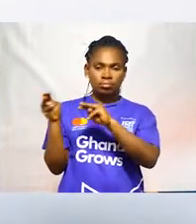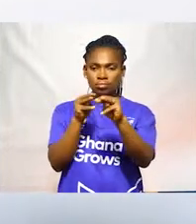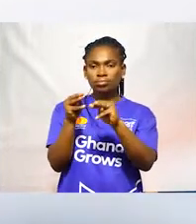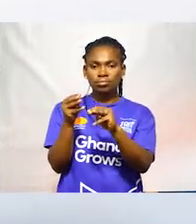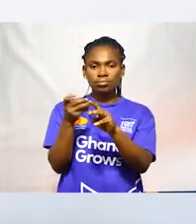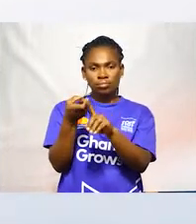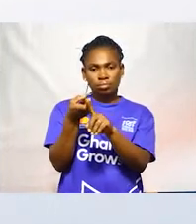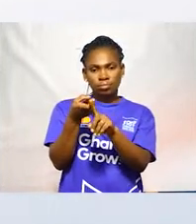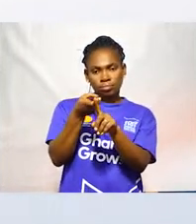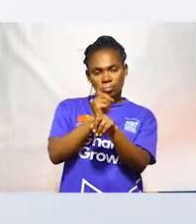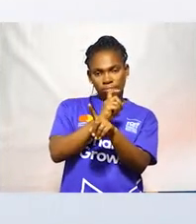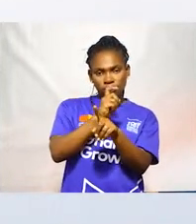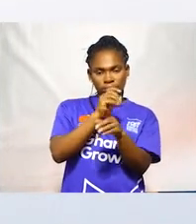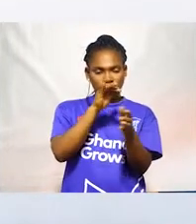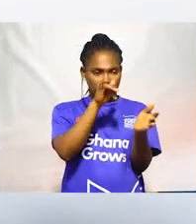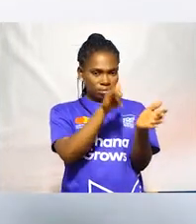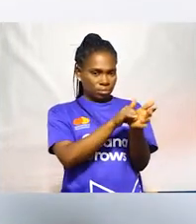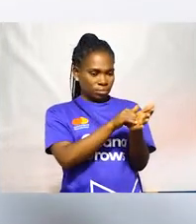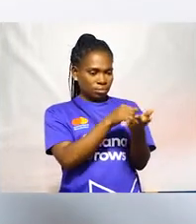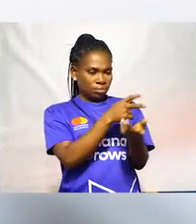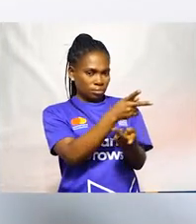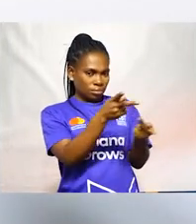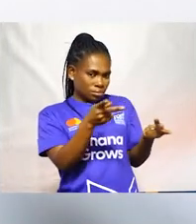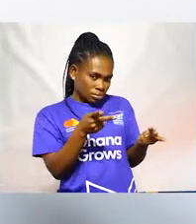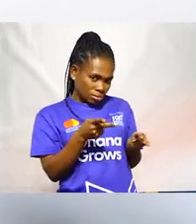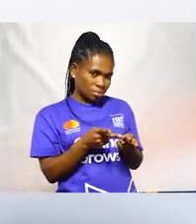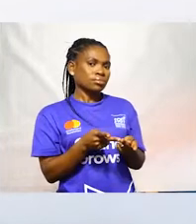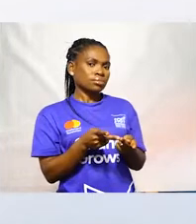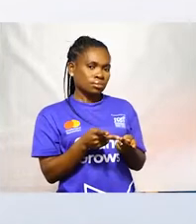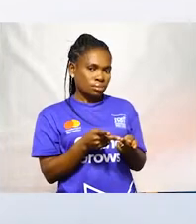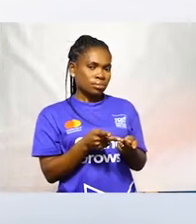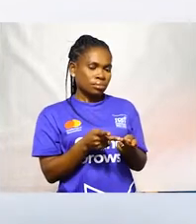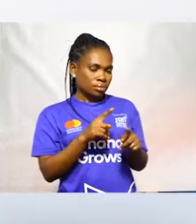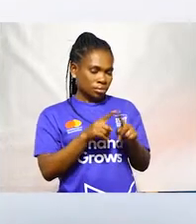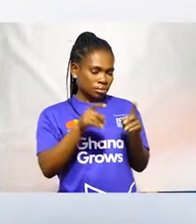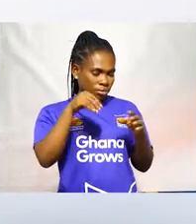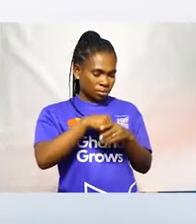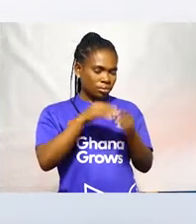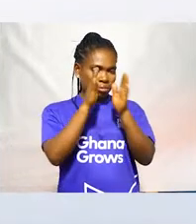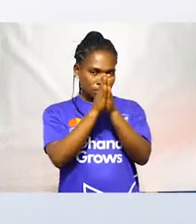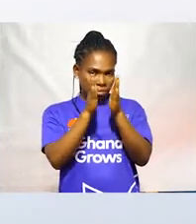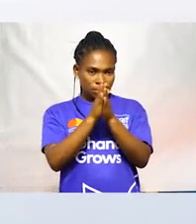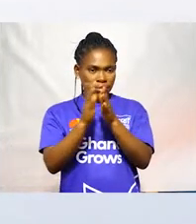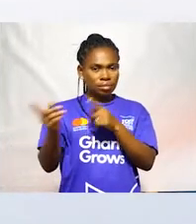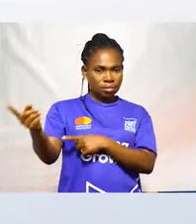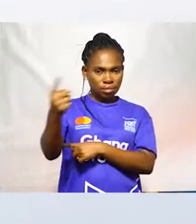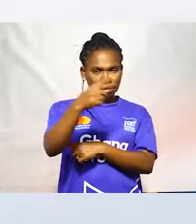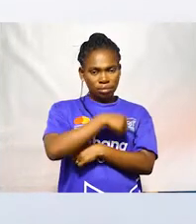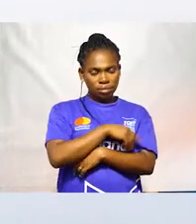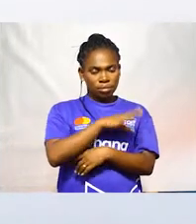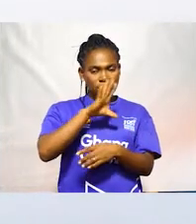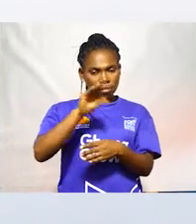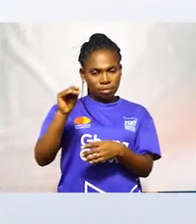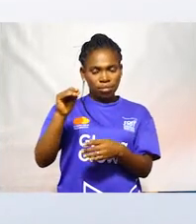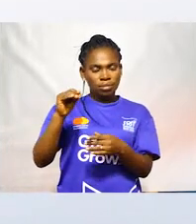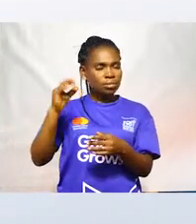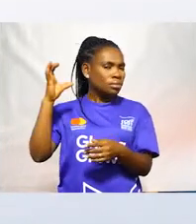from that space. But in prayer one day, I could hear clearly